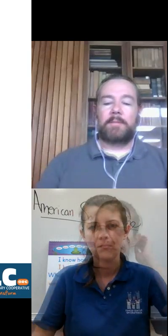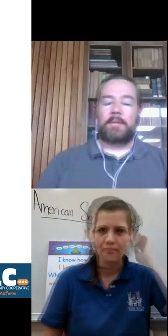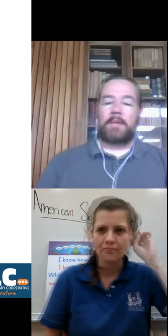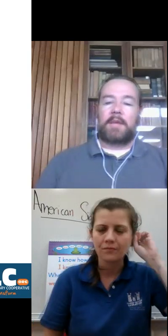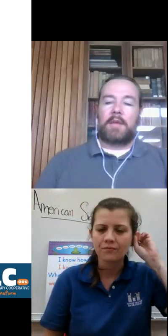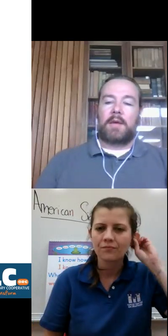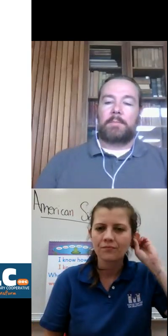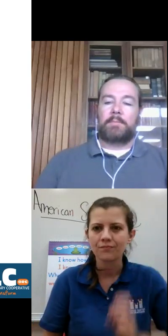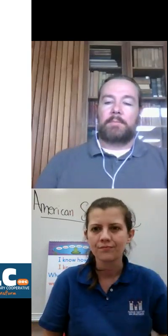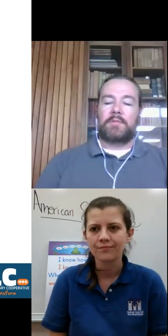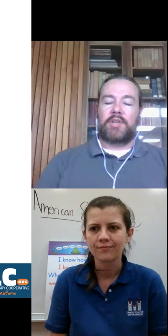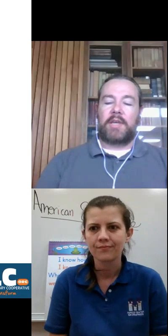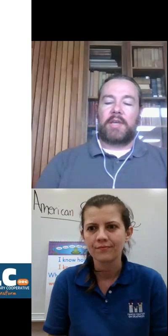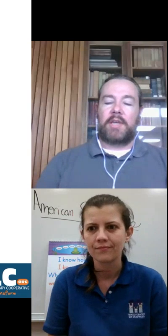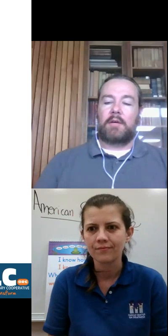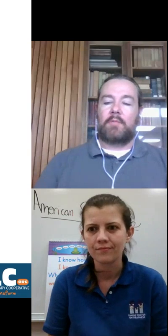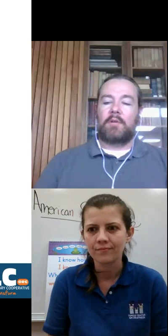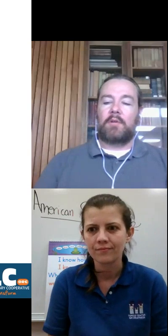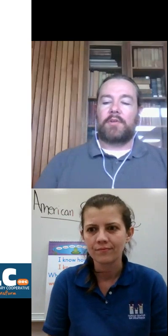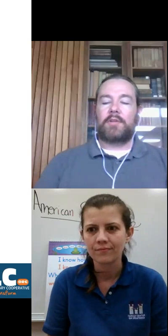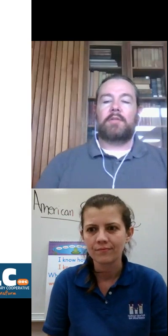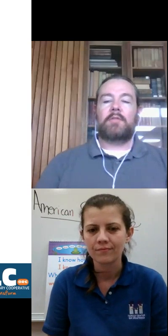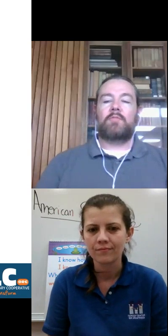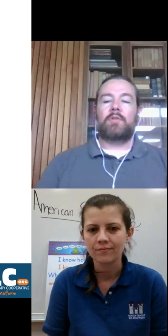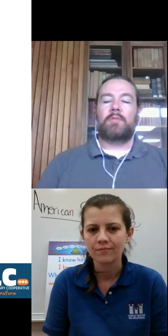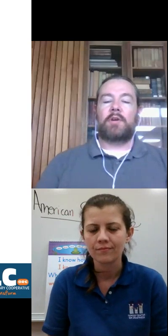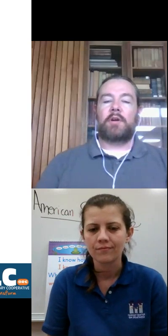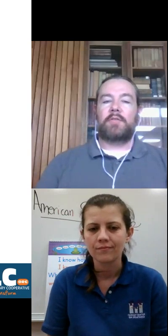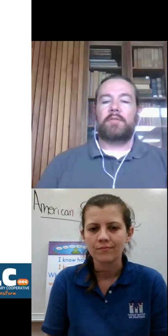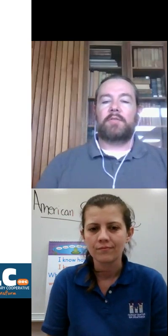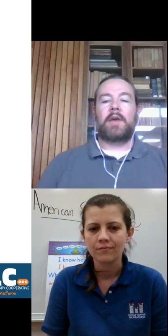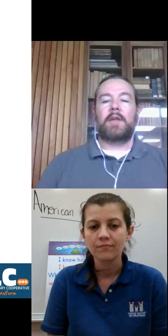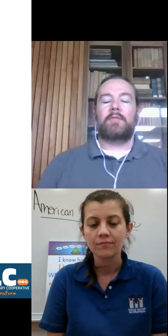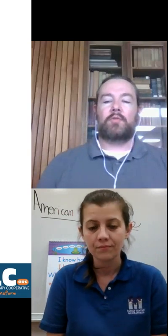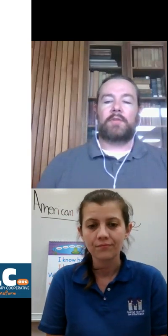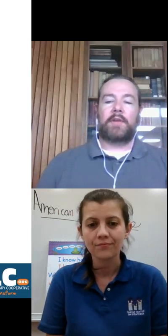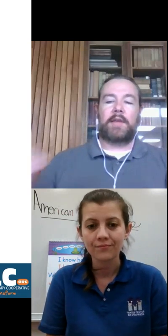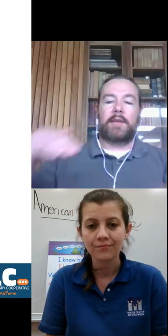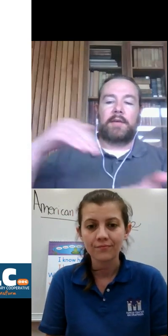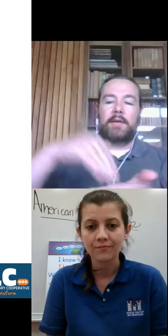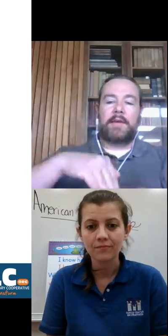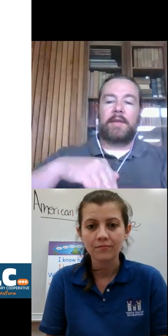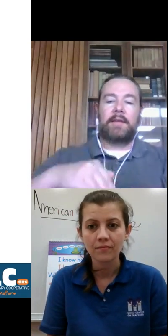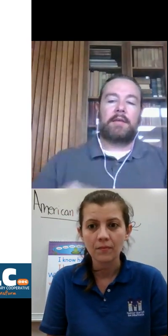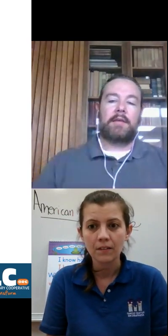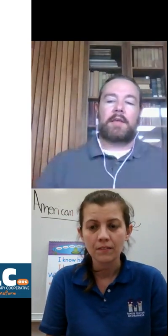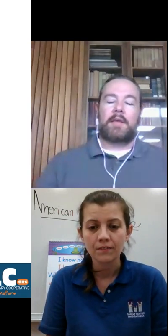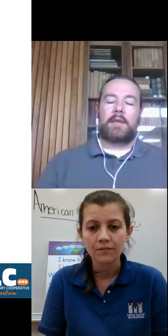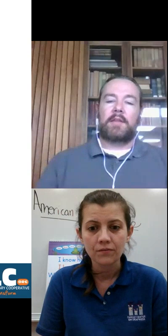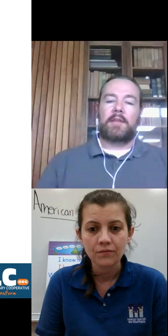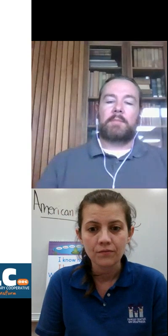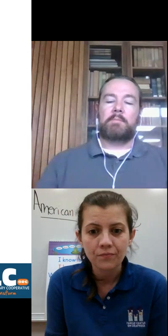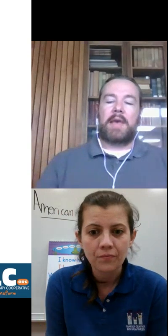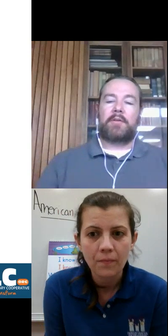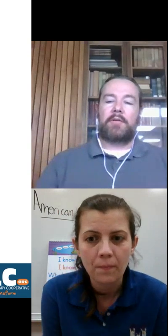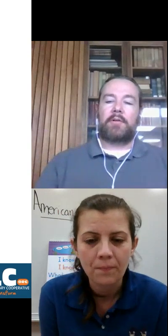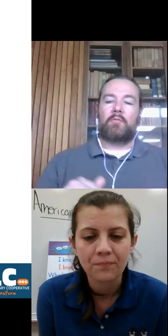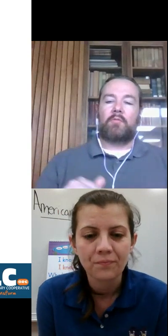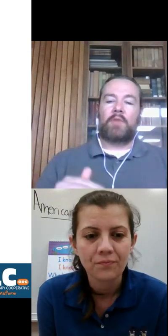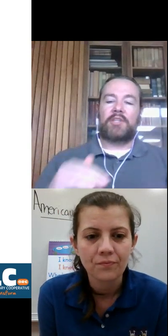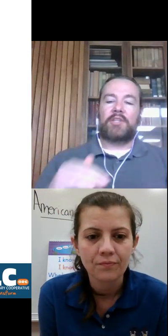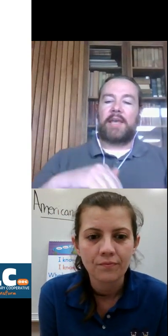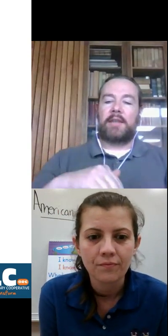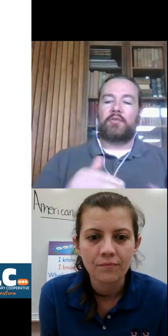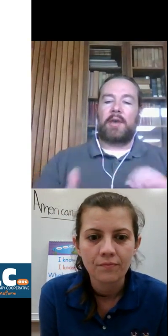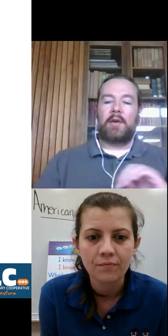box. And Jackie, one question with regards to signs, words like again, does it